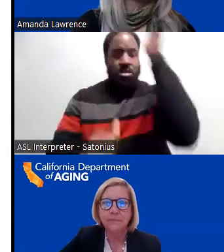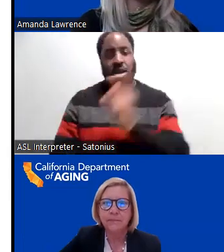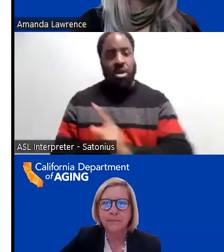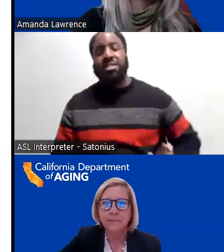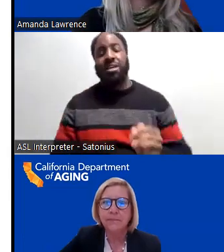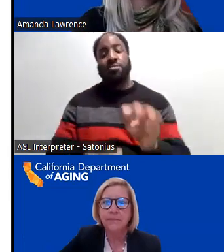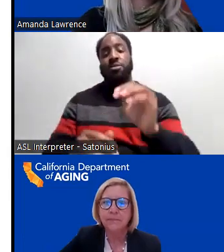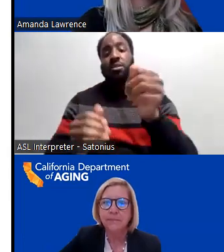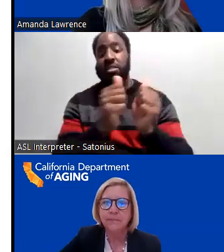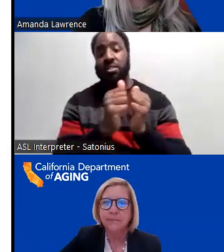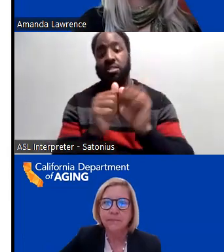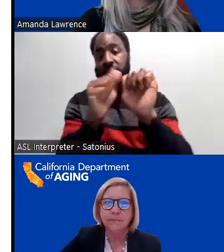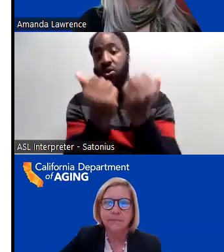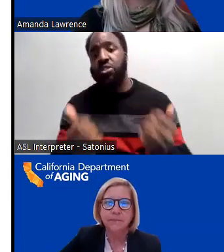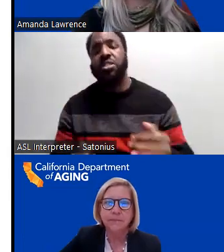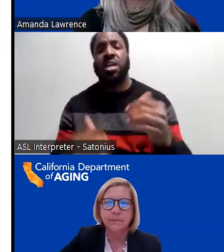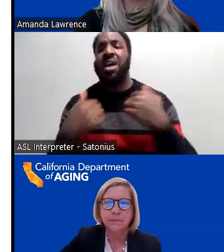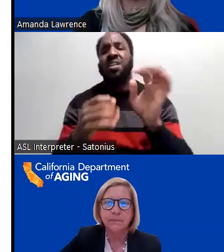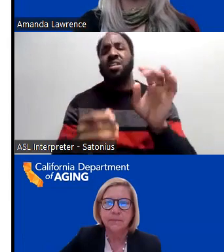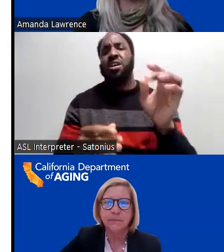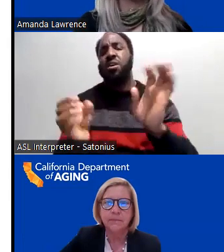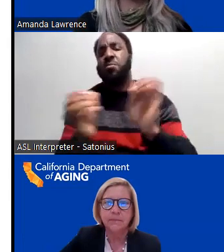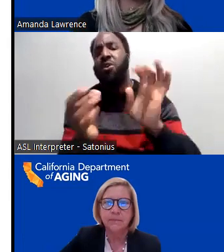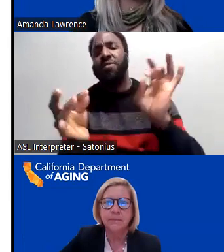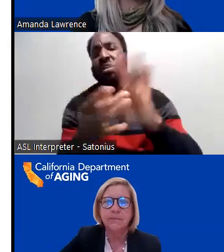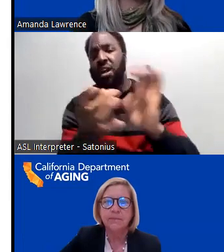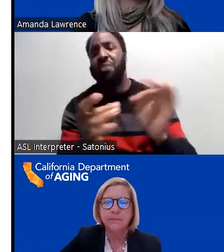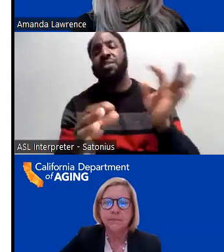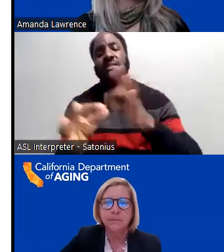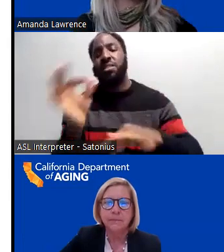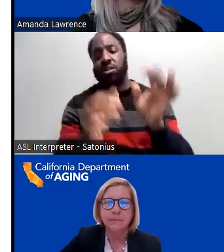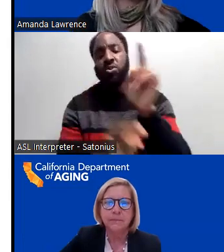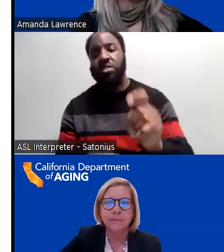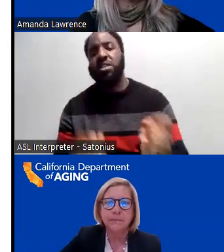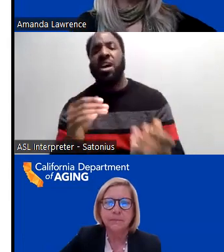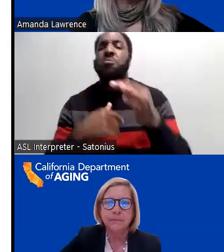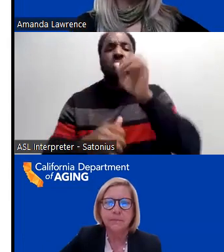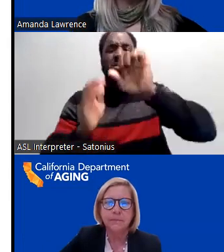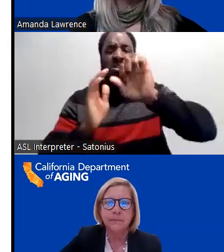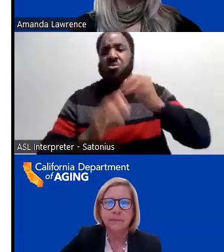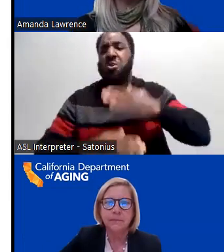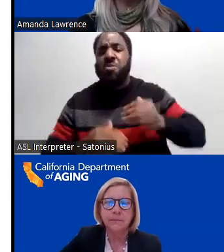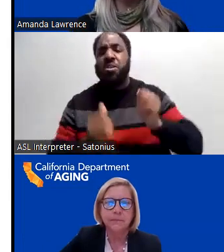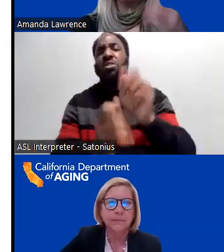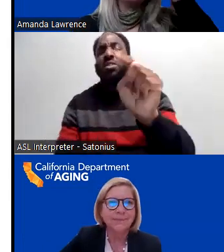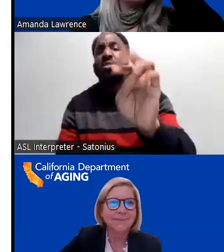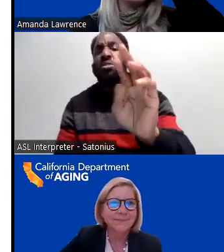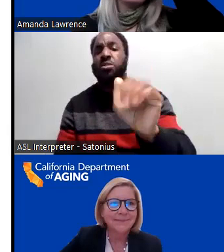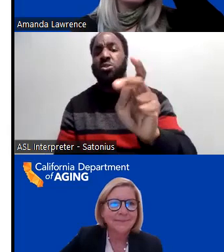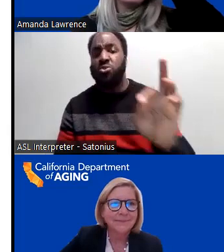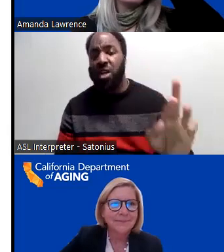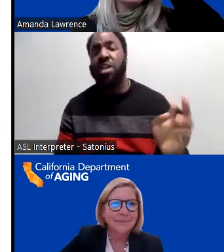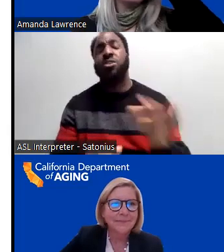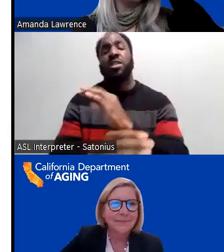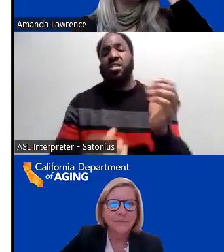a comment. I want to just say how impressive the tracker is. Amanda, I've only been able to play around with it a little bit